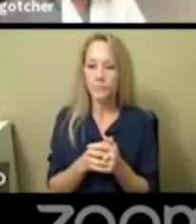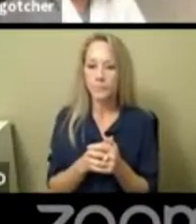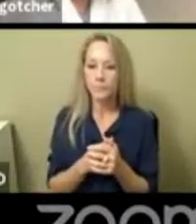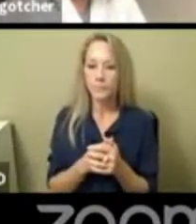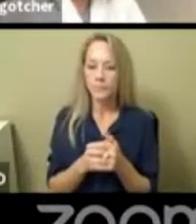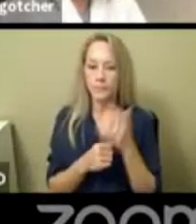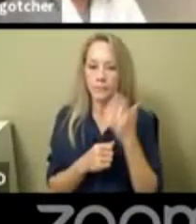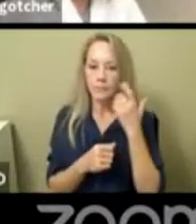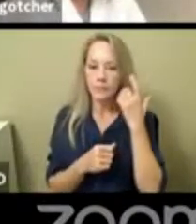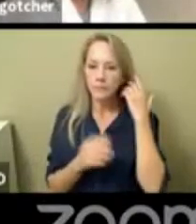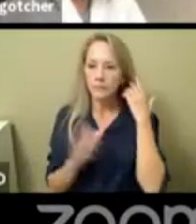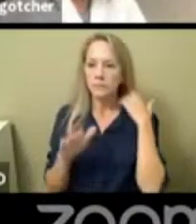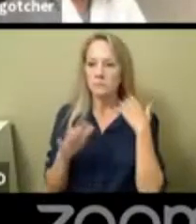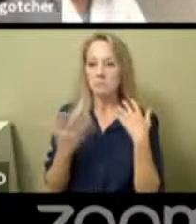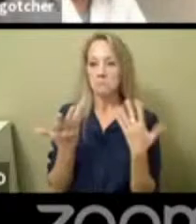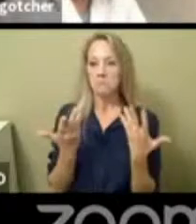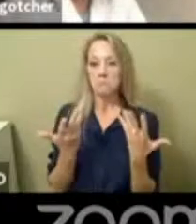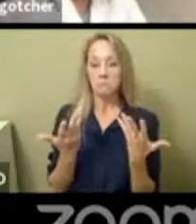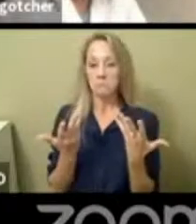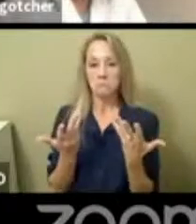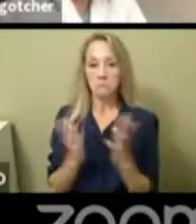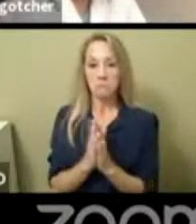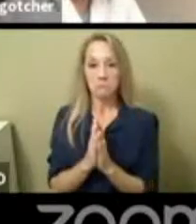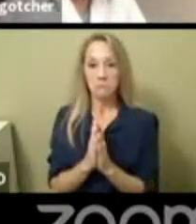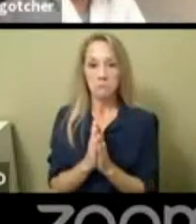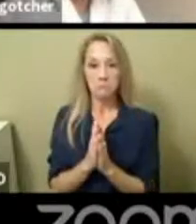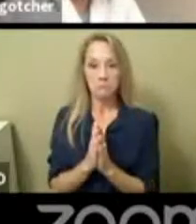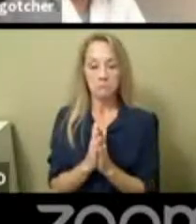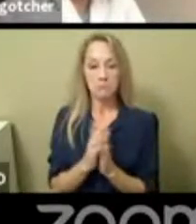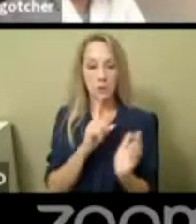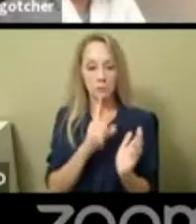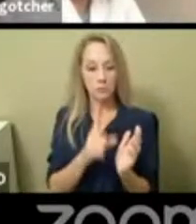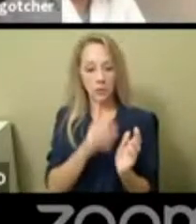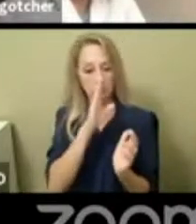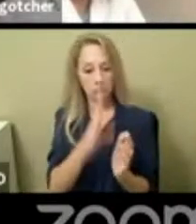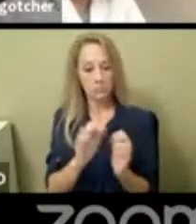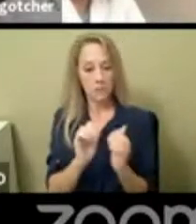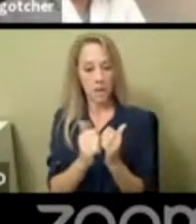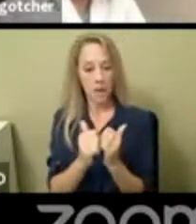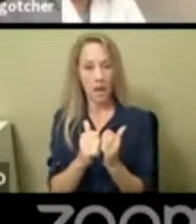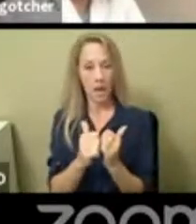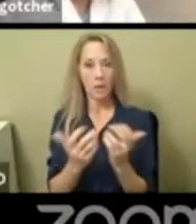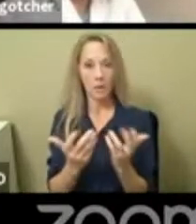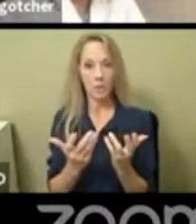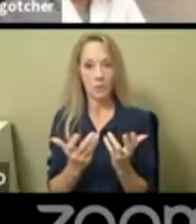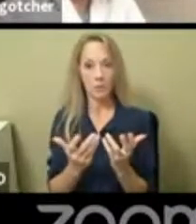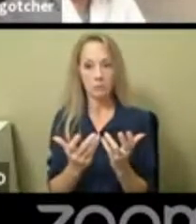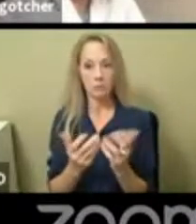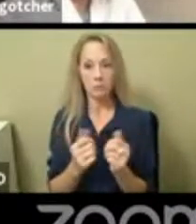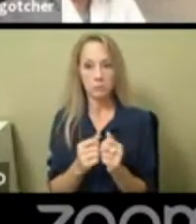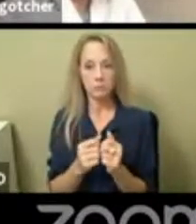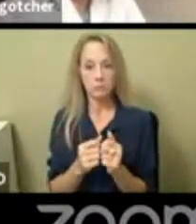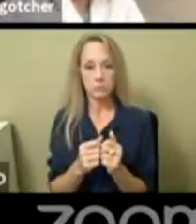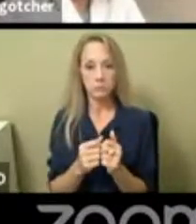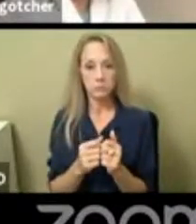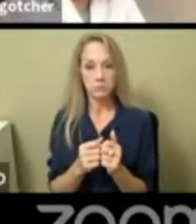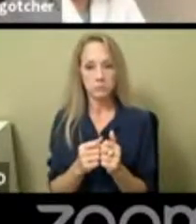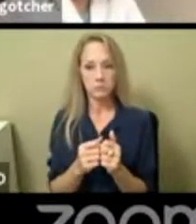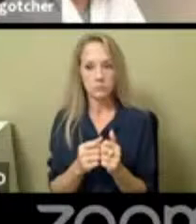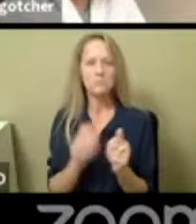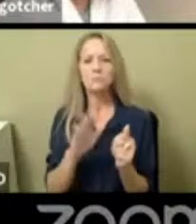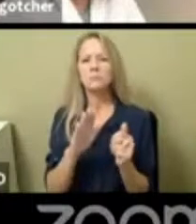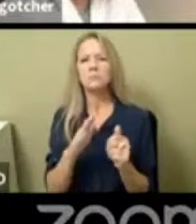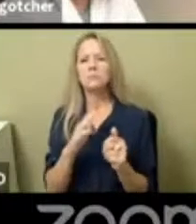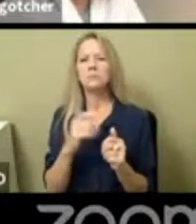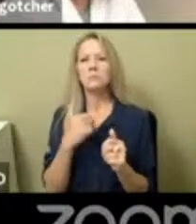essentially, there's nothing magic about more people meeting. And actually, let me walk this